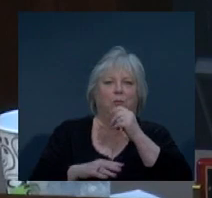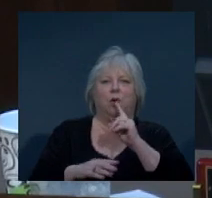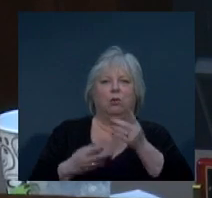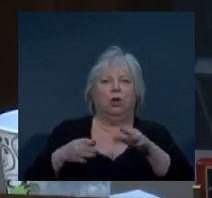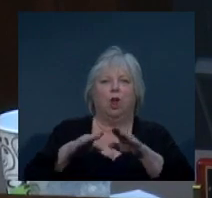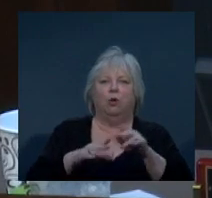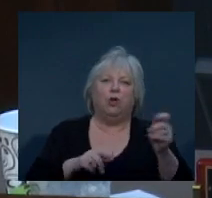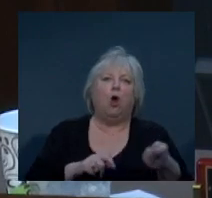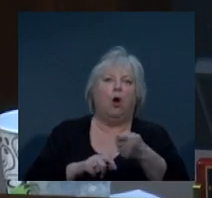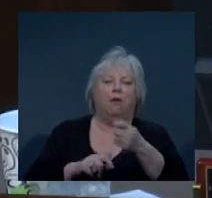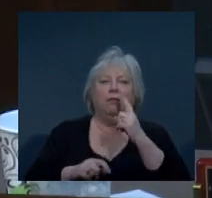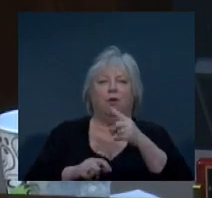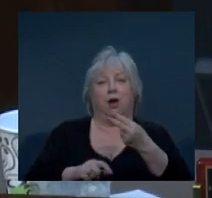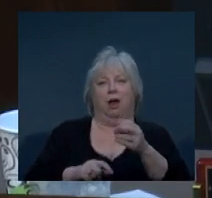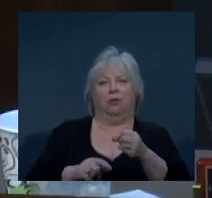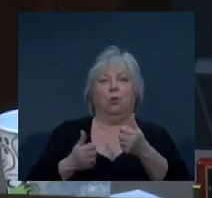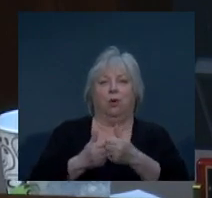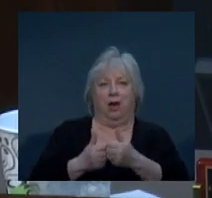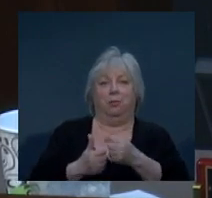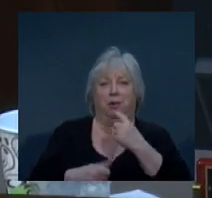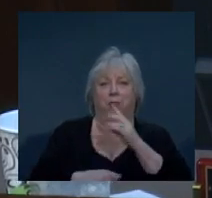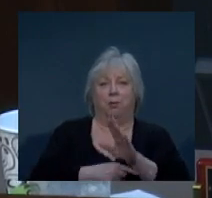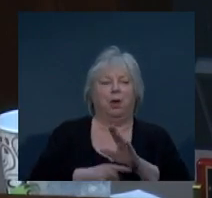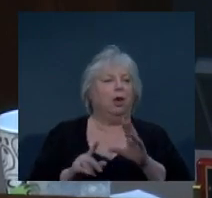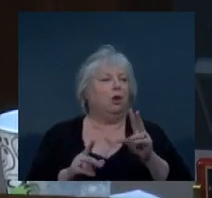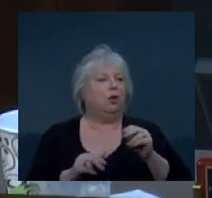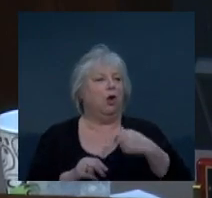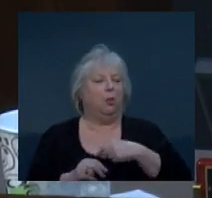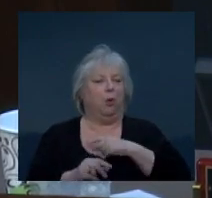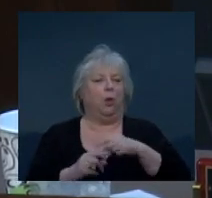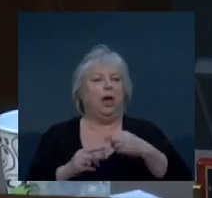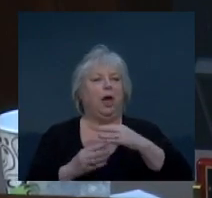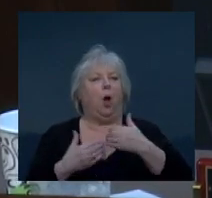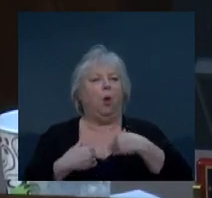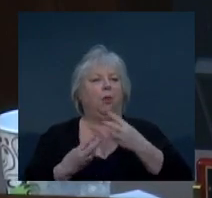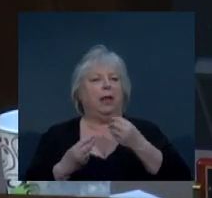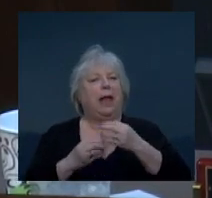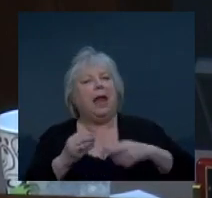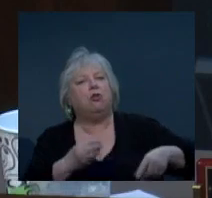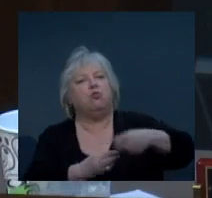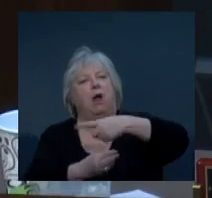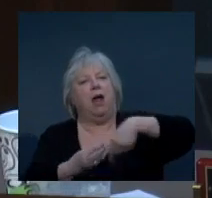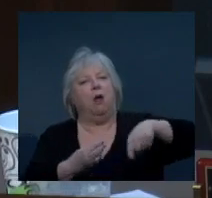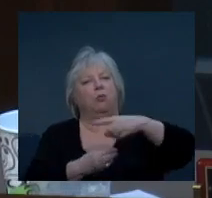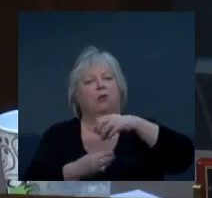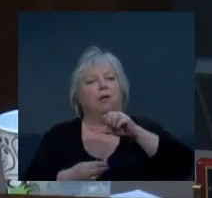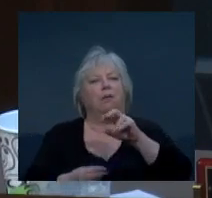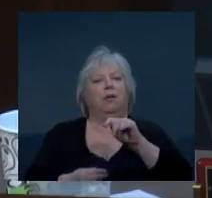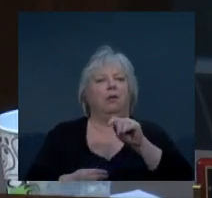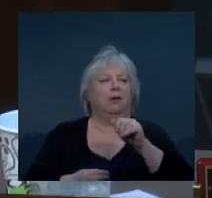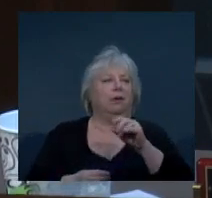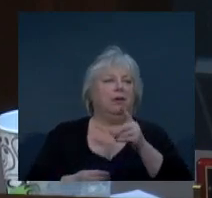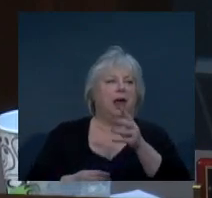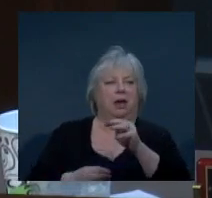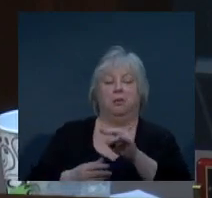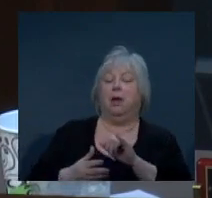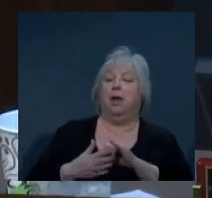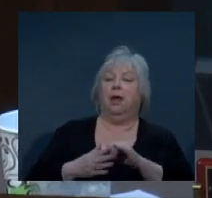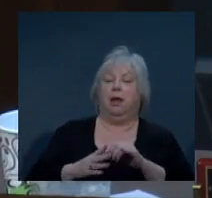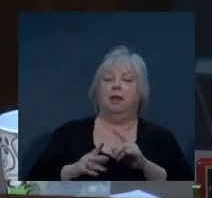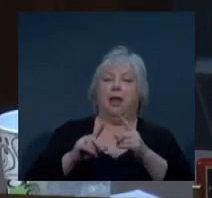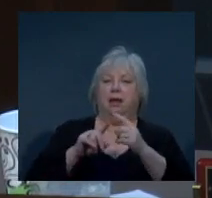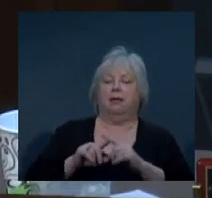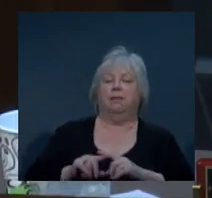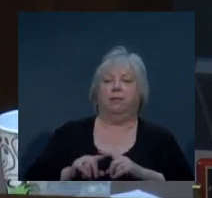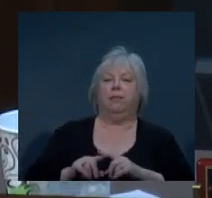games. I can assure you of that. No, but we own the land around the stadium. Absolutely, and that's the difference between what me and Mr. Raycop is